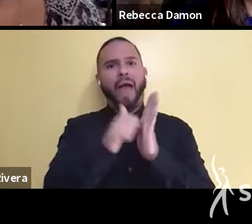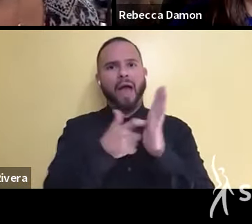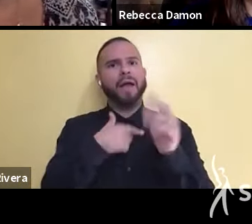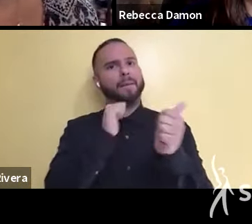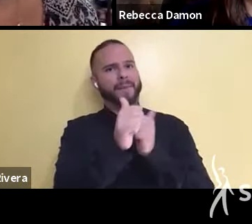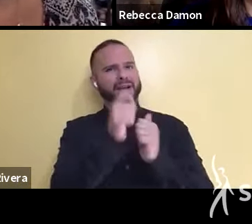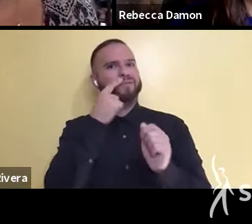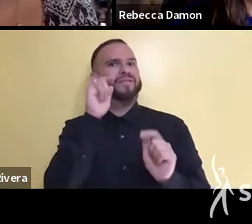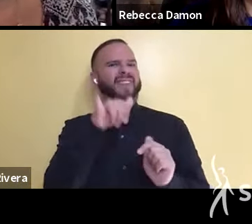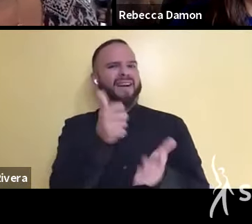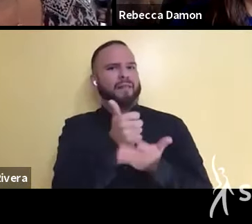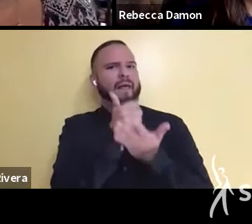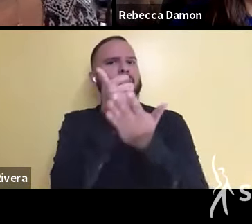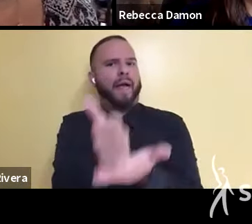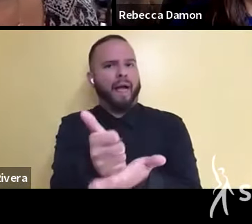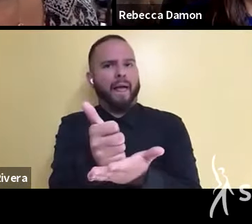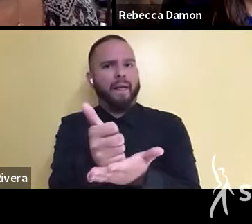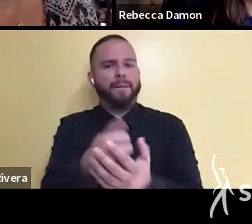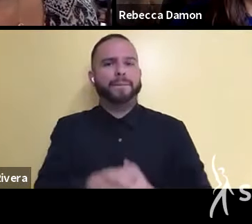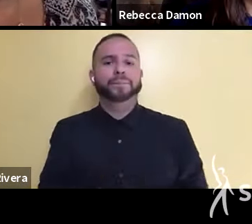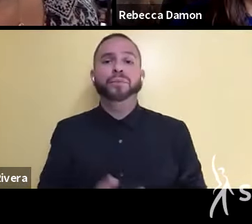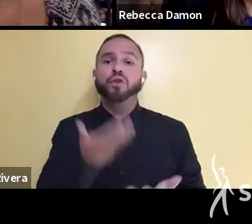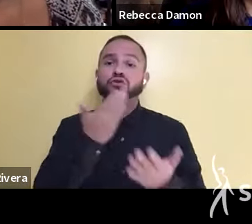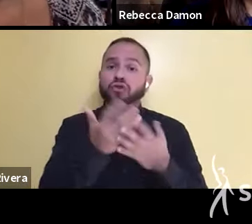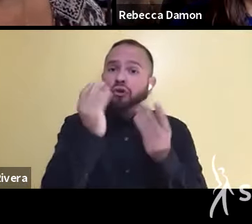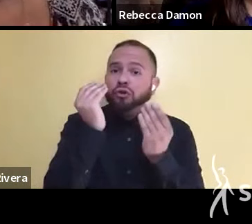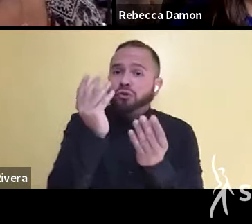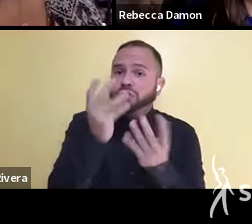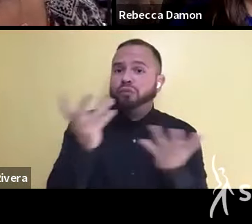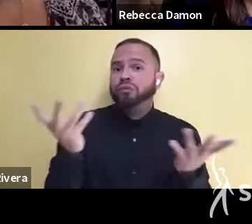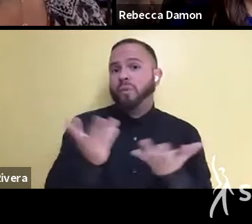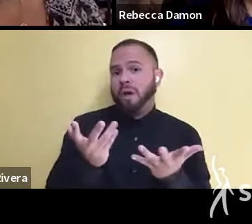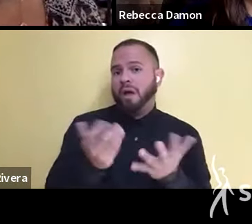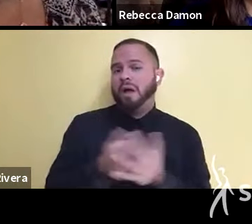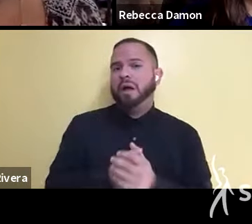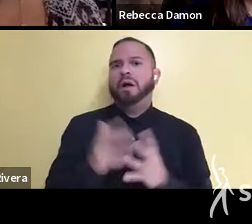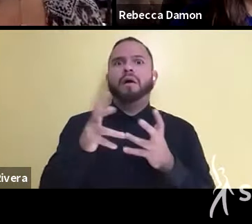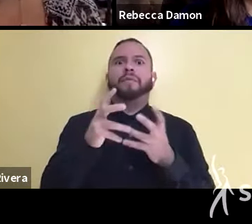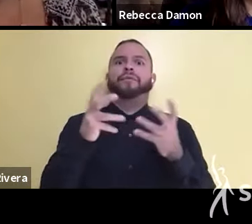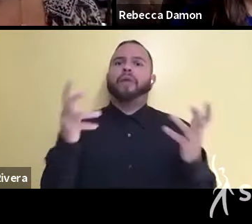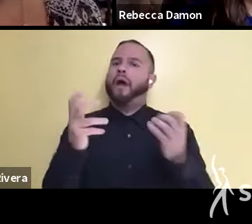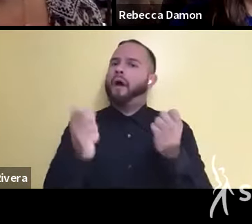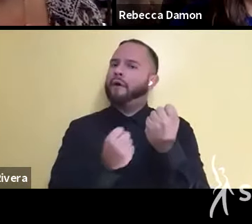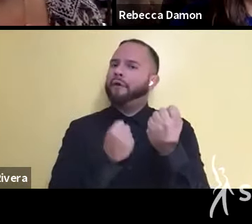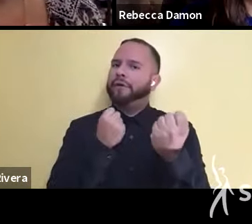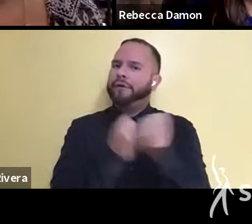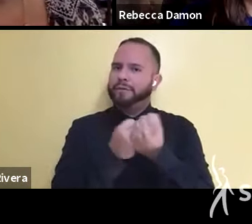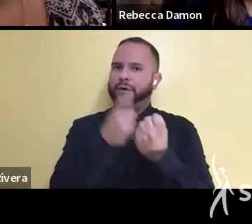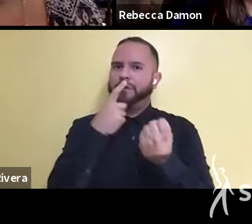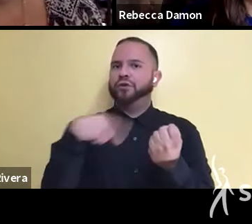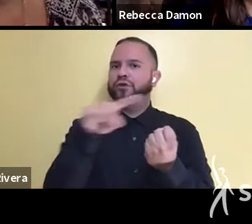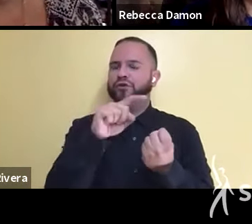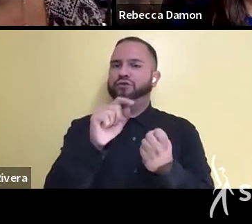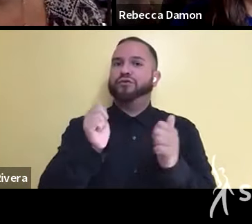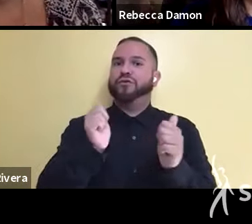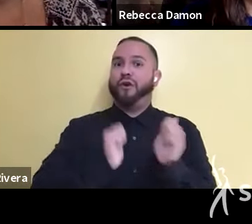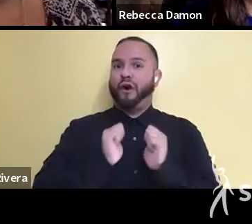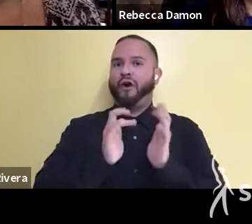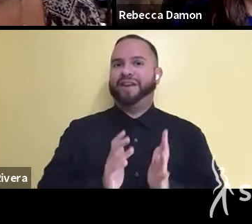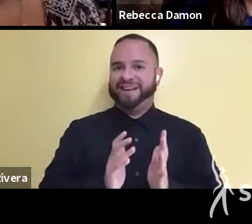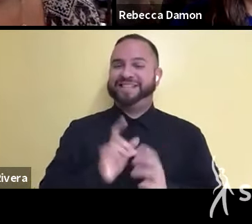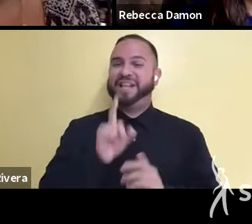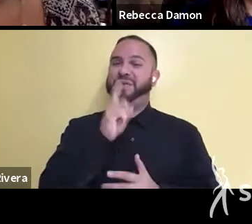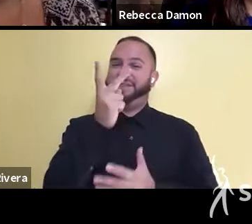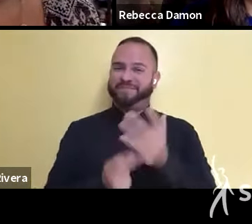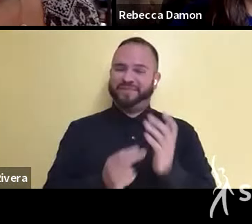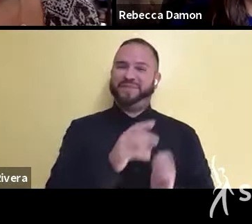Now, there is good news. There is a lot of support for you artists that is bipartisan, and this bill